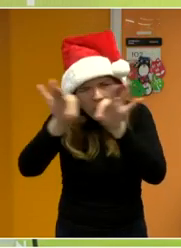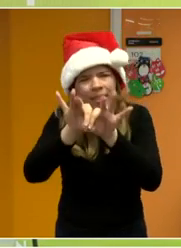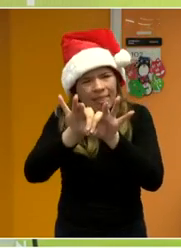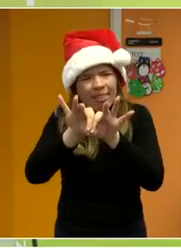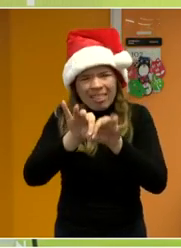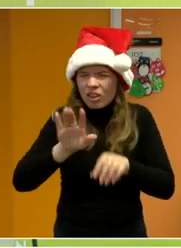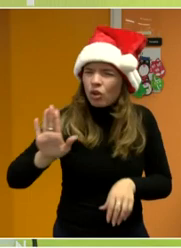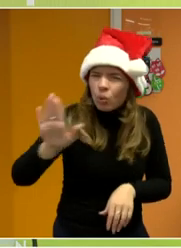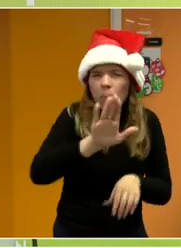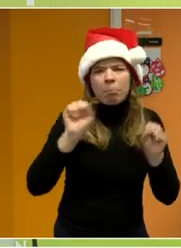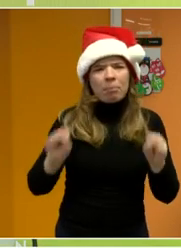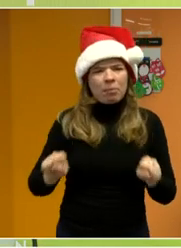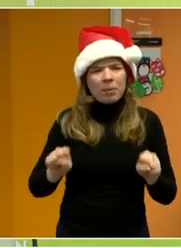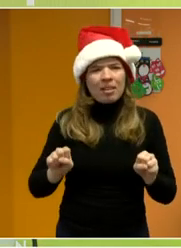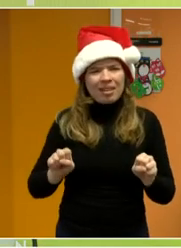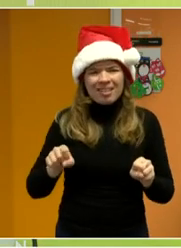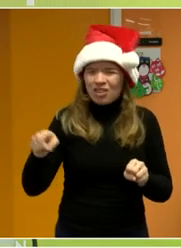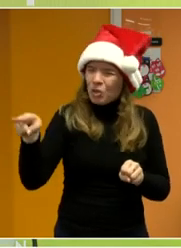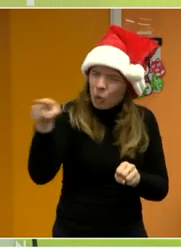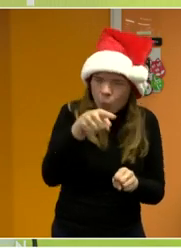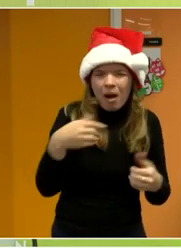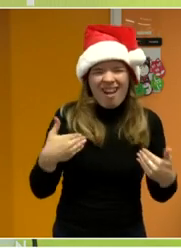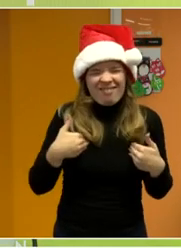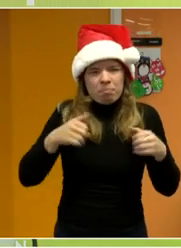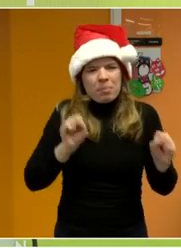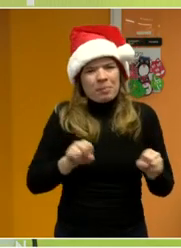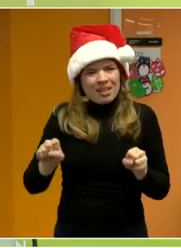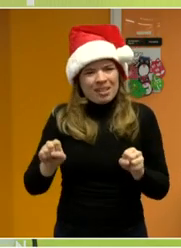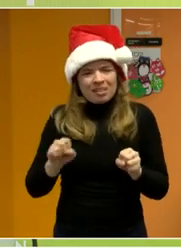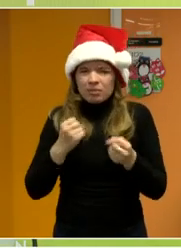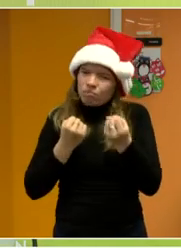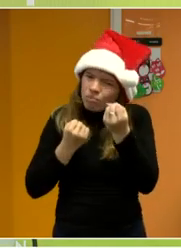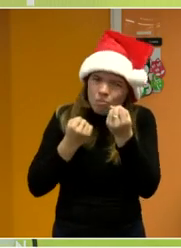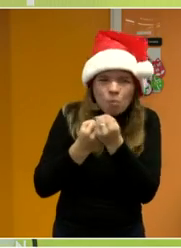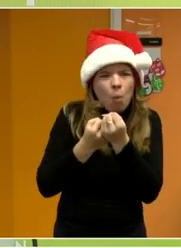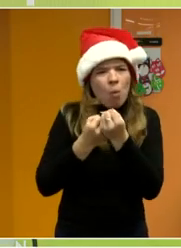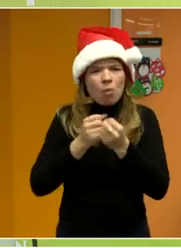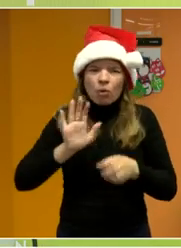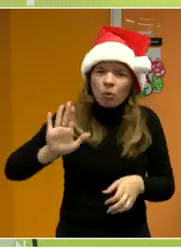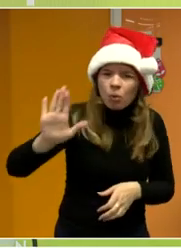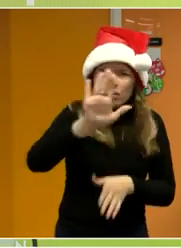it is our commitment to do everything we can to support their development.